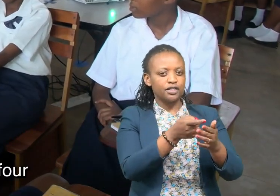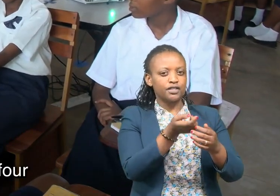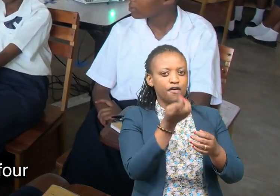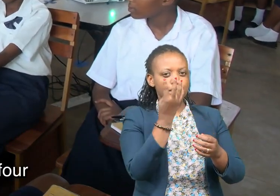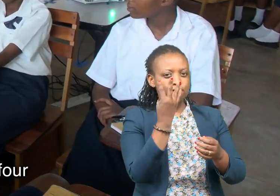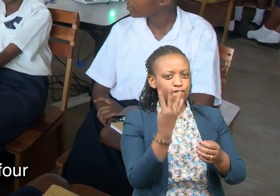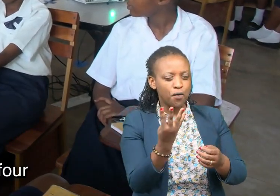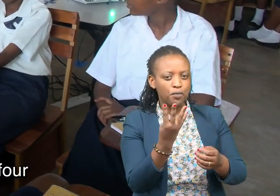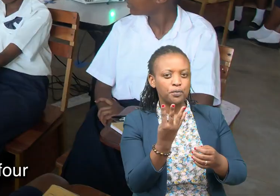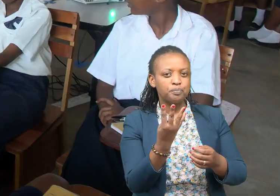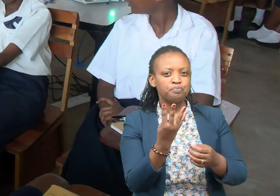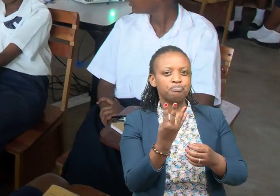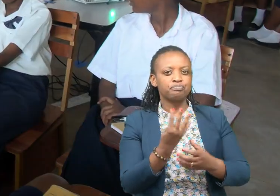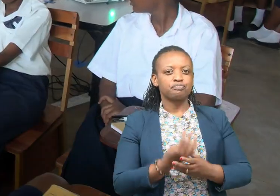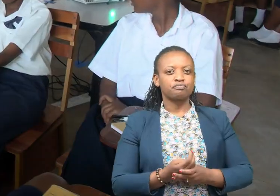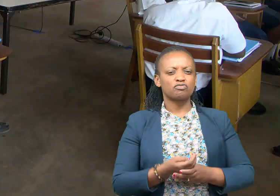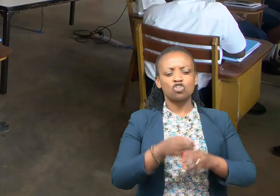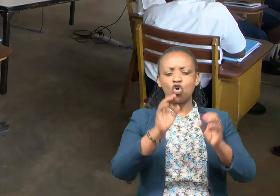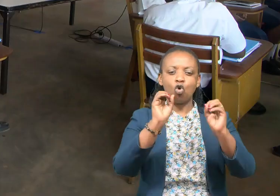these 4,